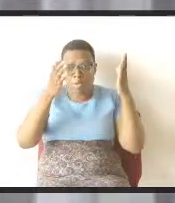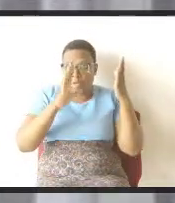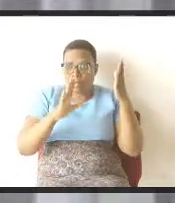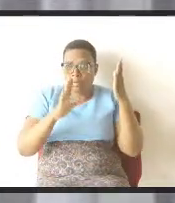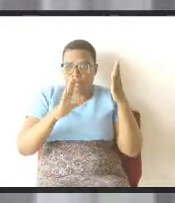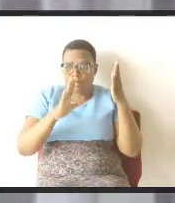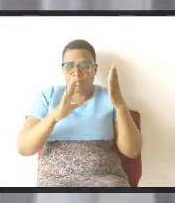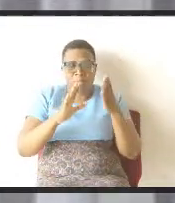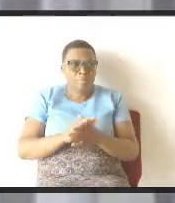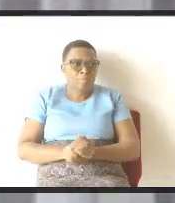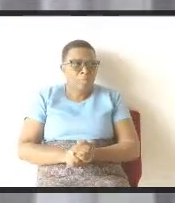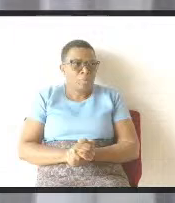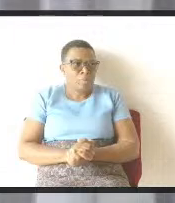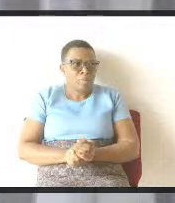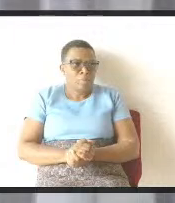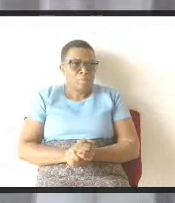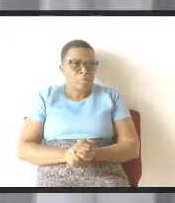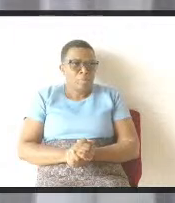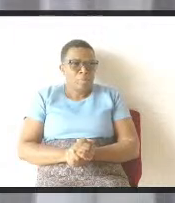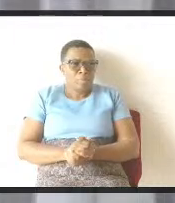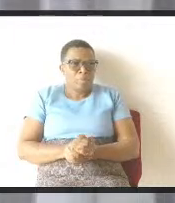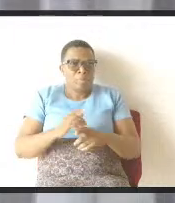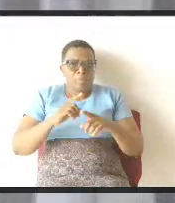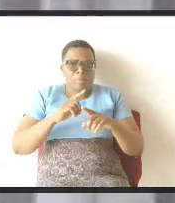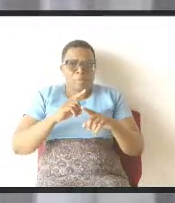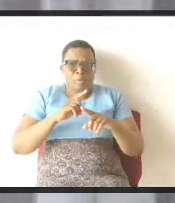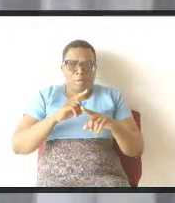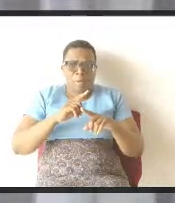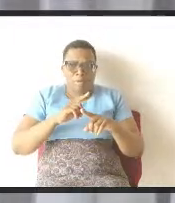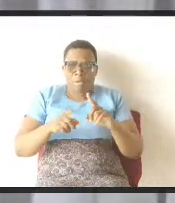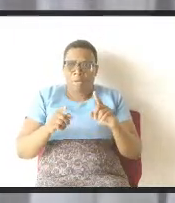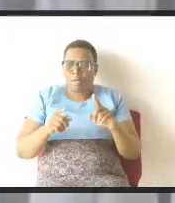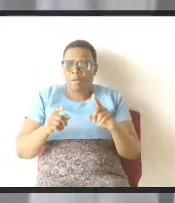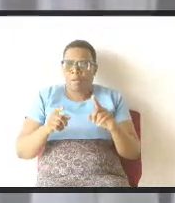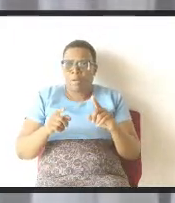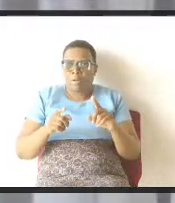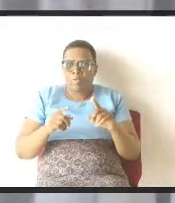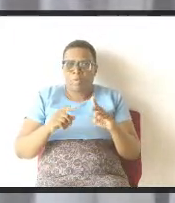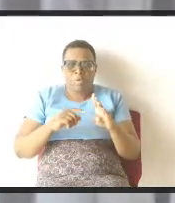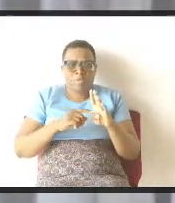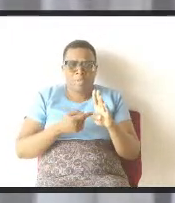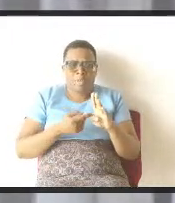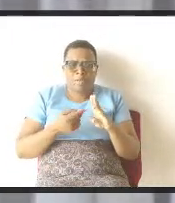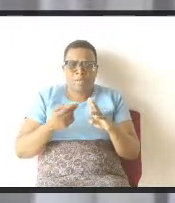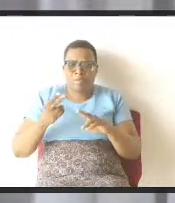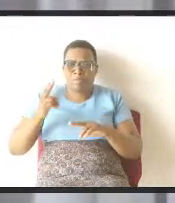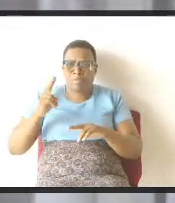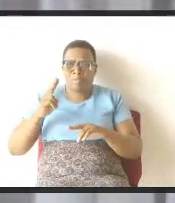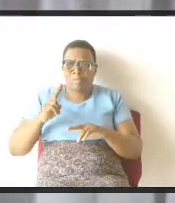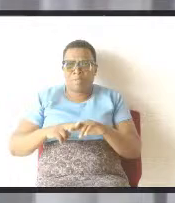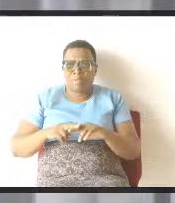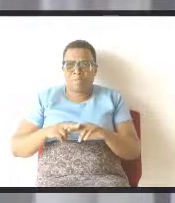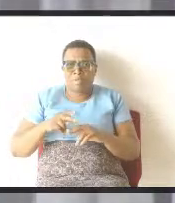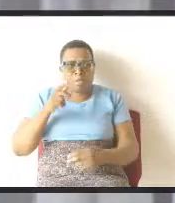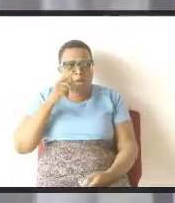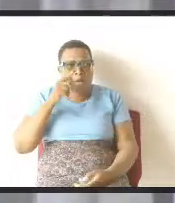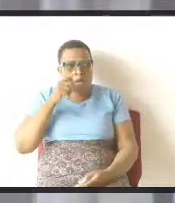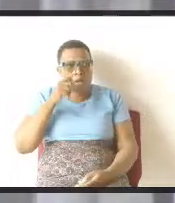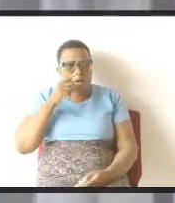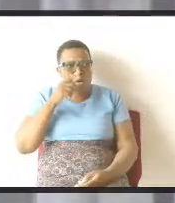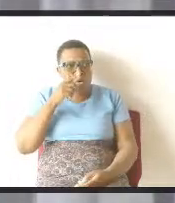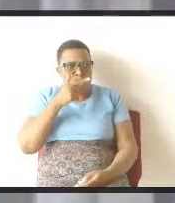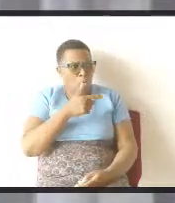You can't, when the whistle blows and you sit down, when you notice that your opponent is not looking,